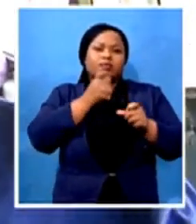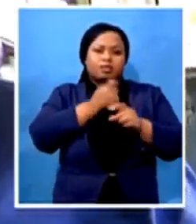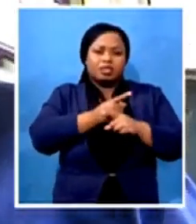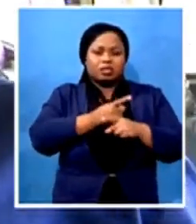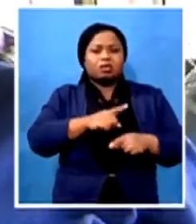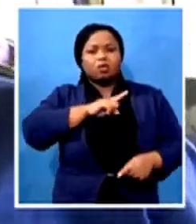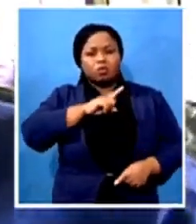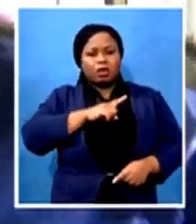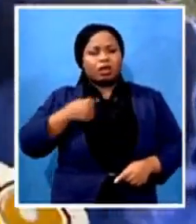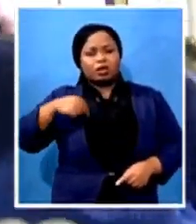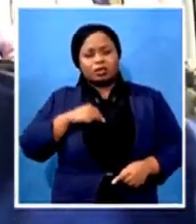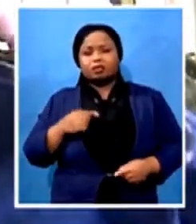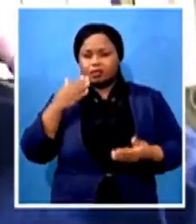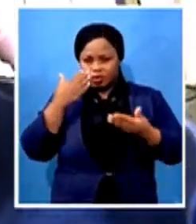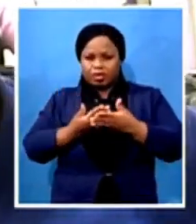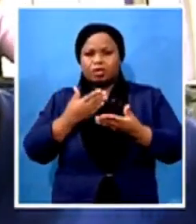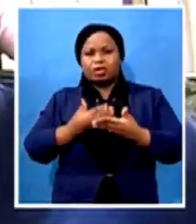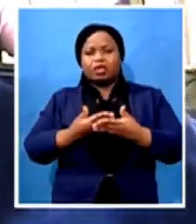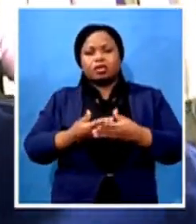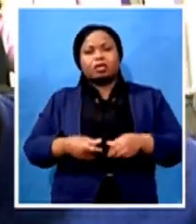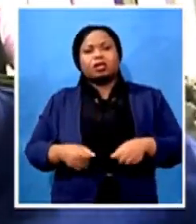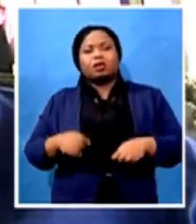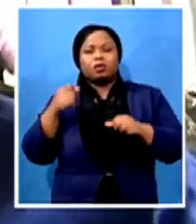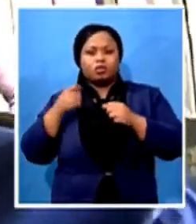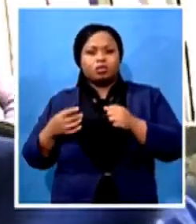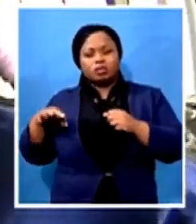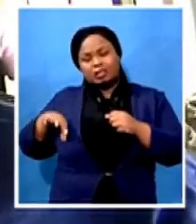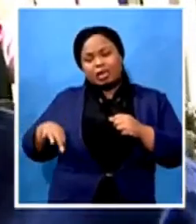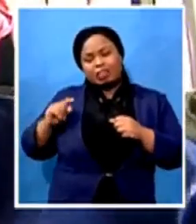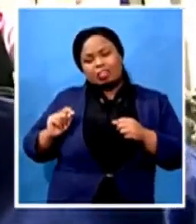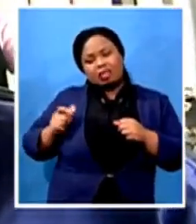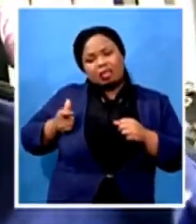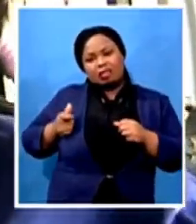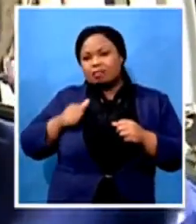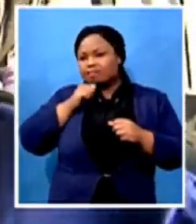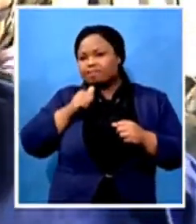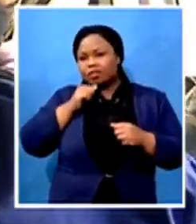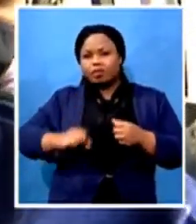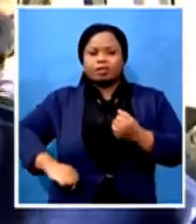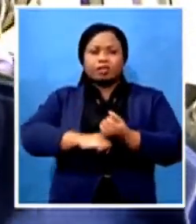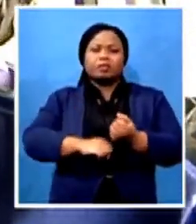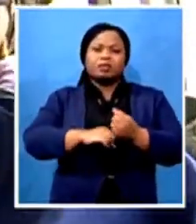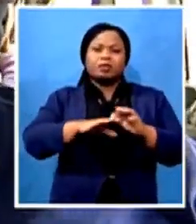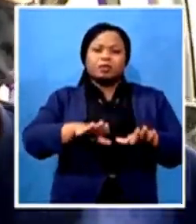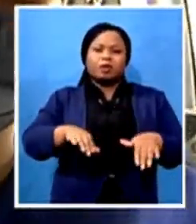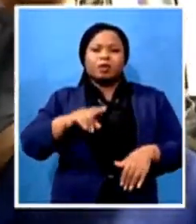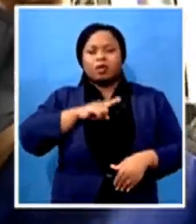sikwazi ukuthi nathi ukwazi ukuthi sisupport abantwana abasenabo nobaba yithi esiphethe imizi.